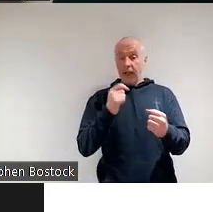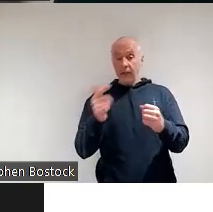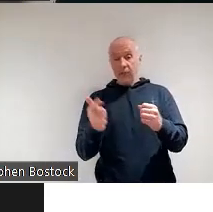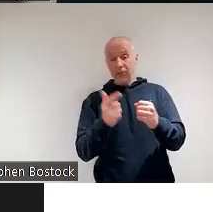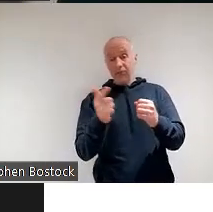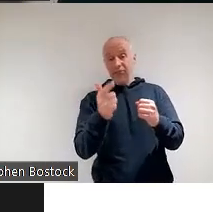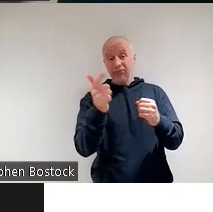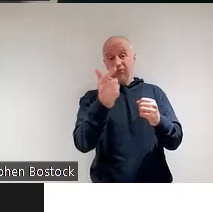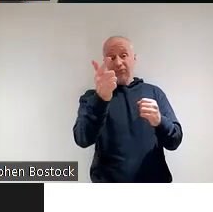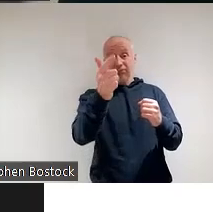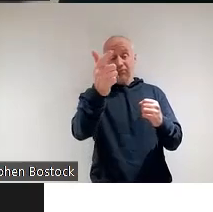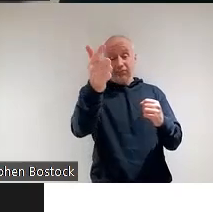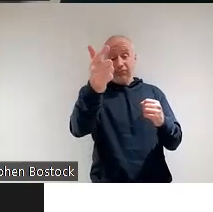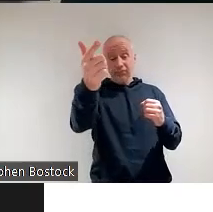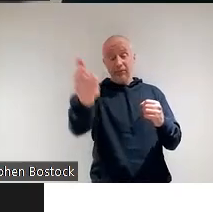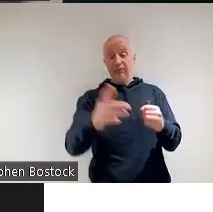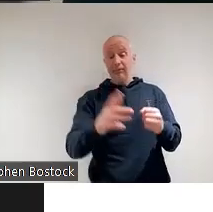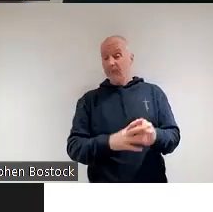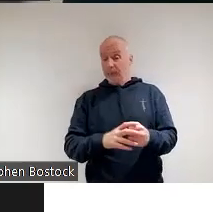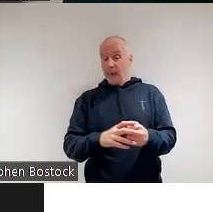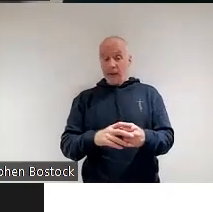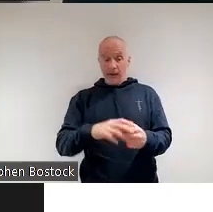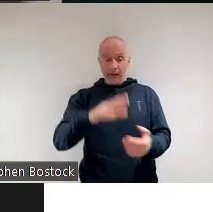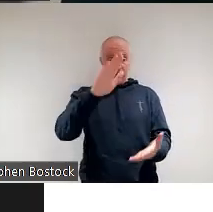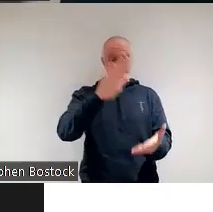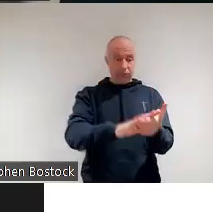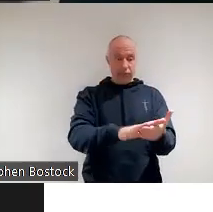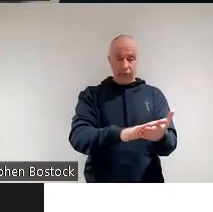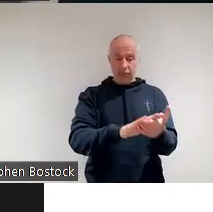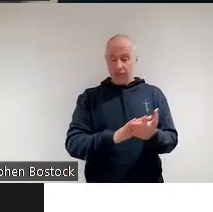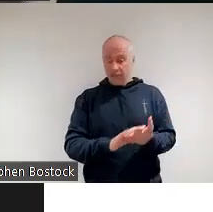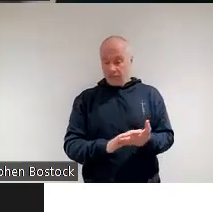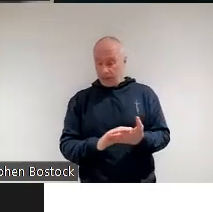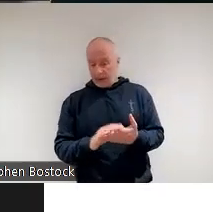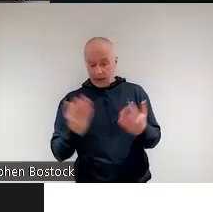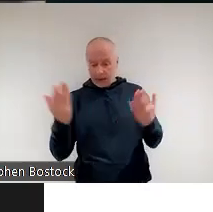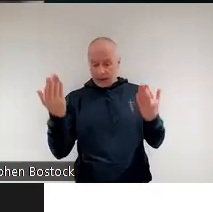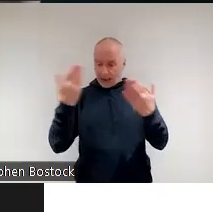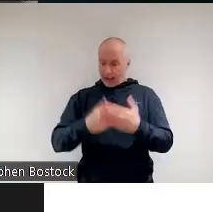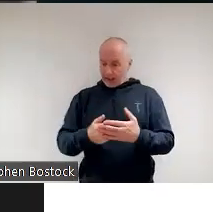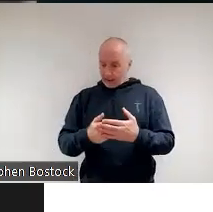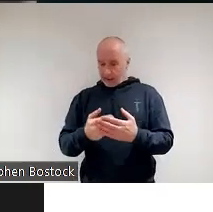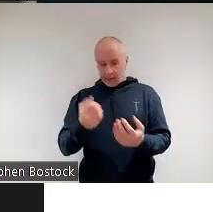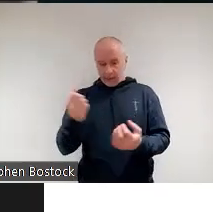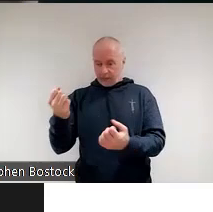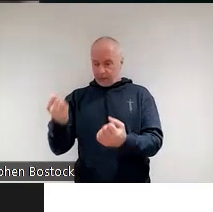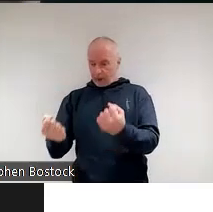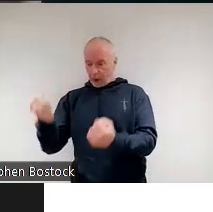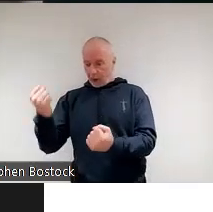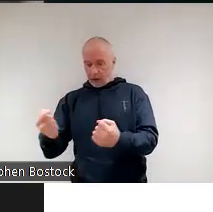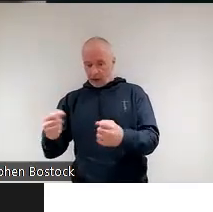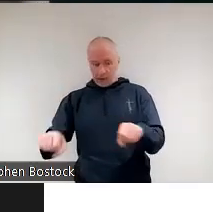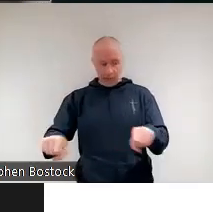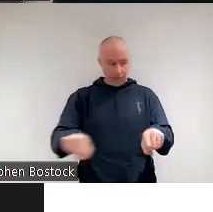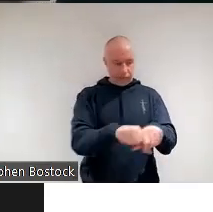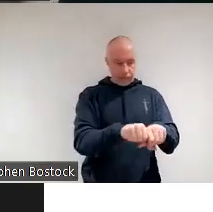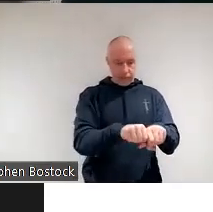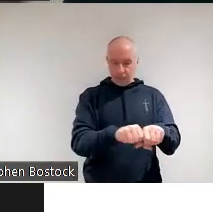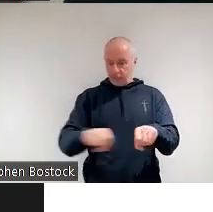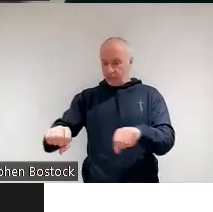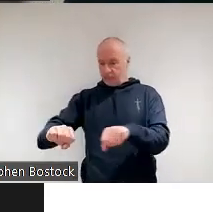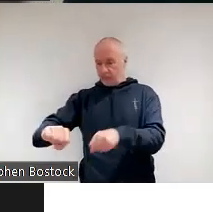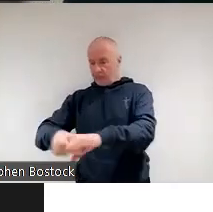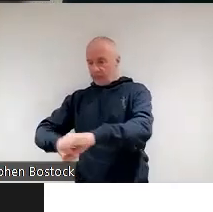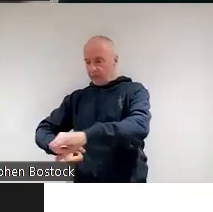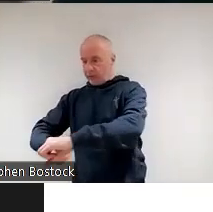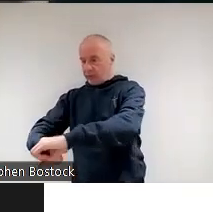as well, maximum. That basically means that overnight time, when you are sleeping, your EV is being charged. The next day when you wake up, the EV is ready for you